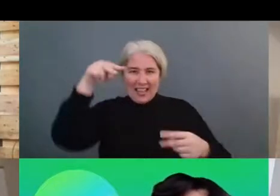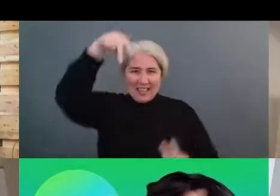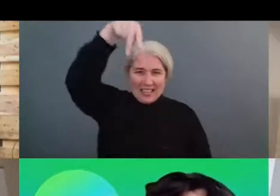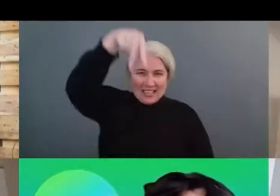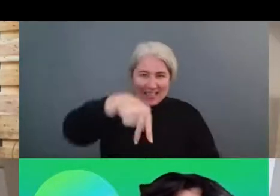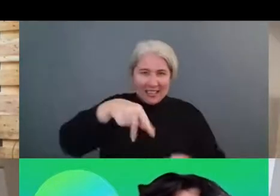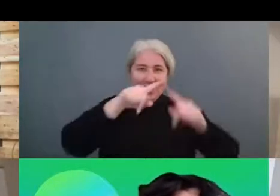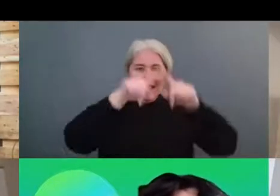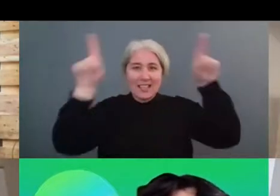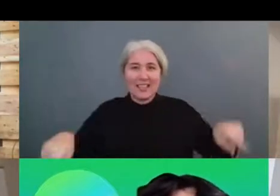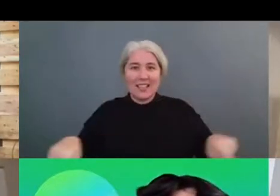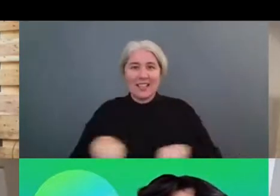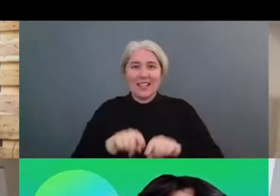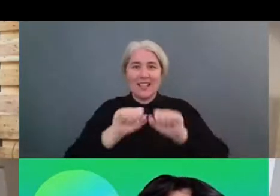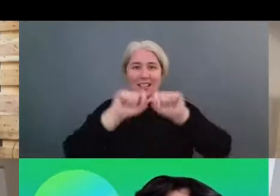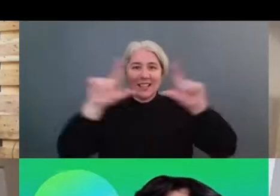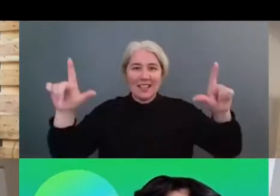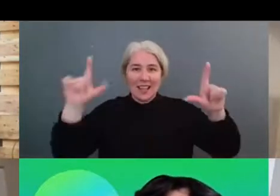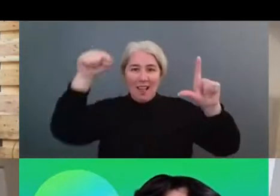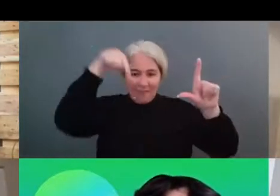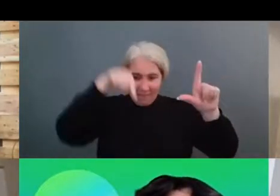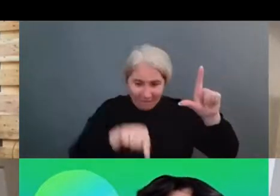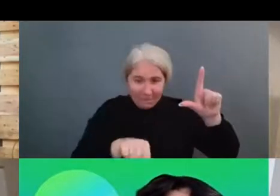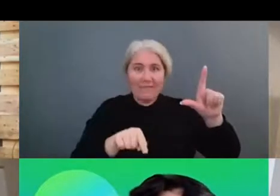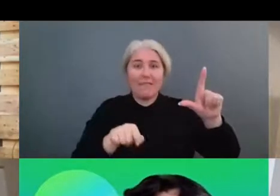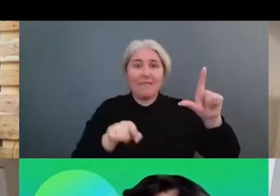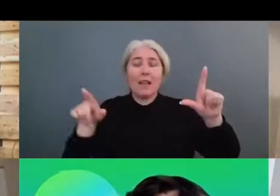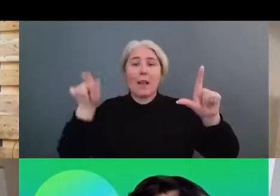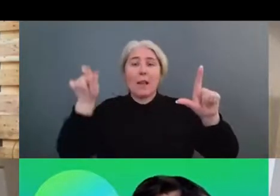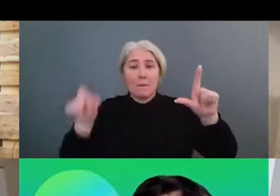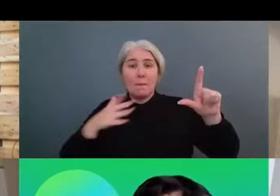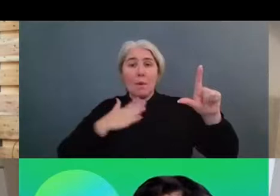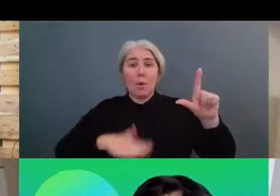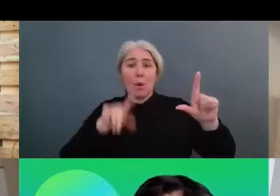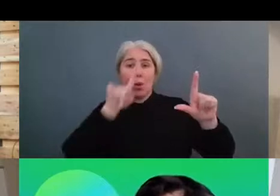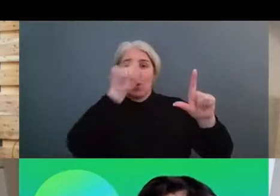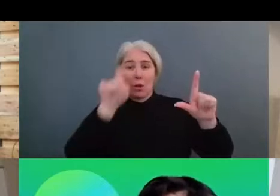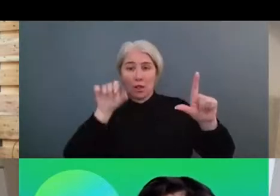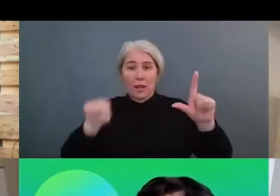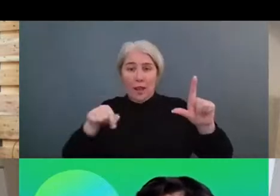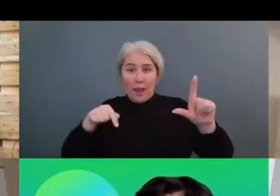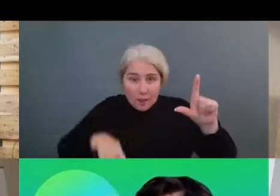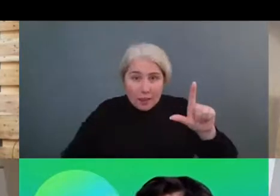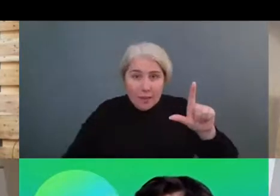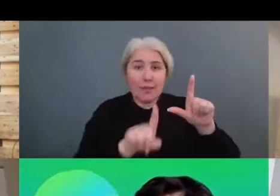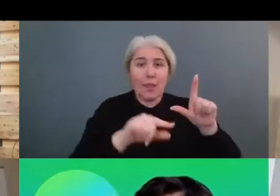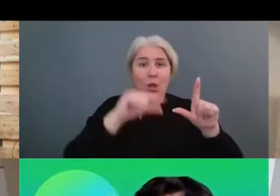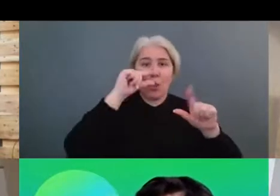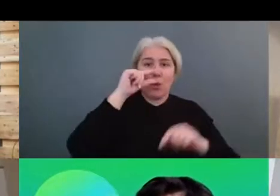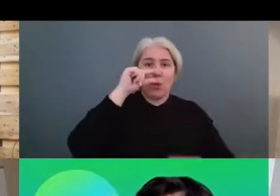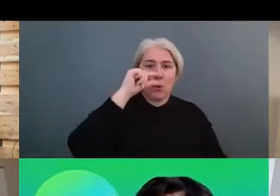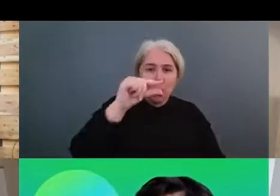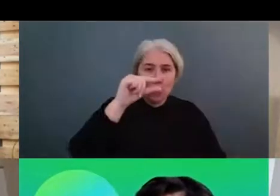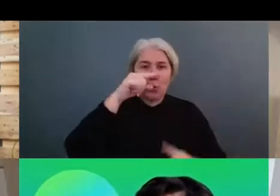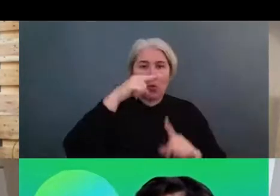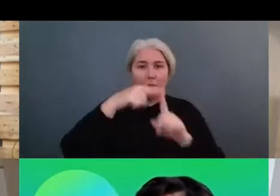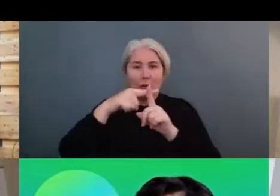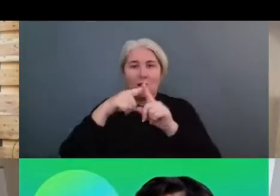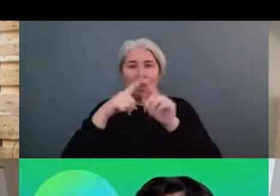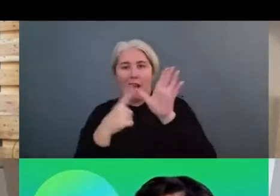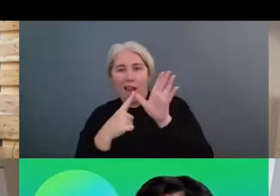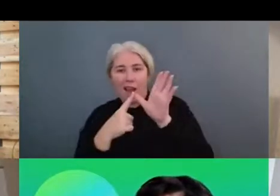So please ask your questions there so that we can answer them. If you ask them directly to one of the